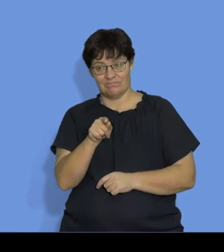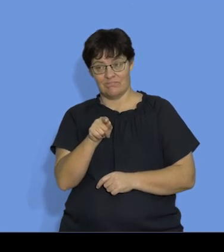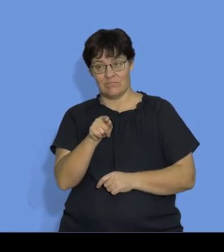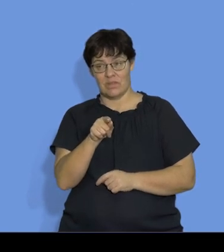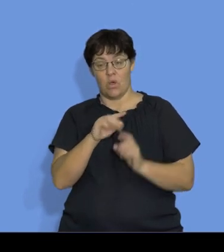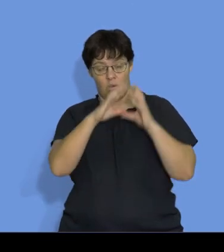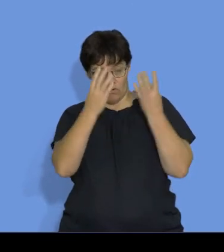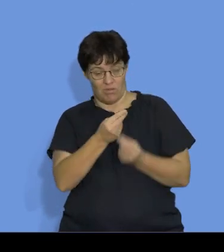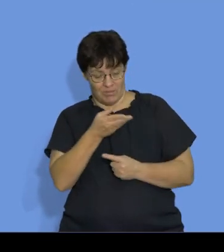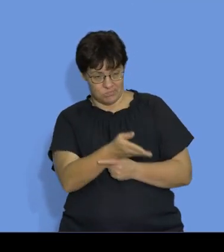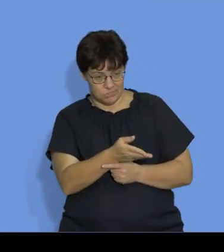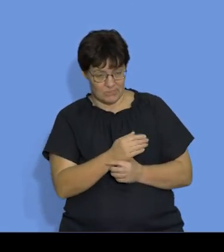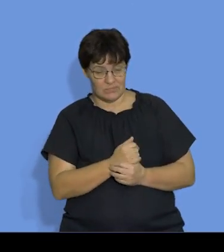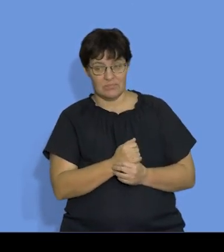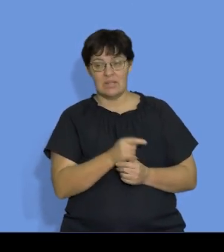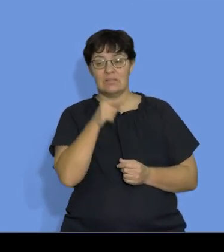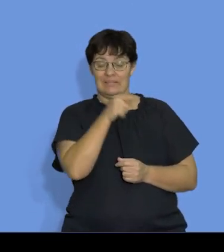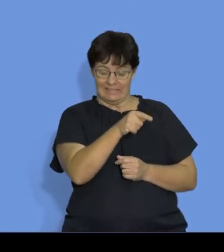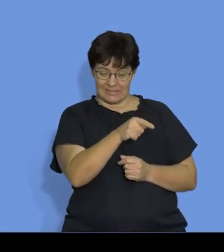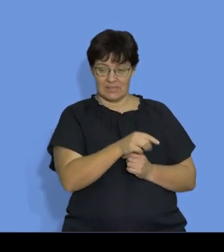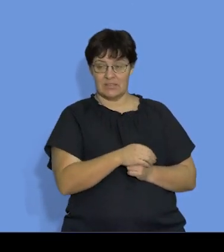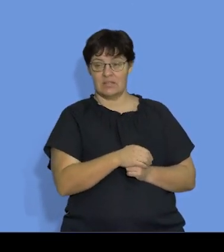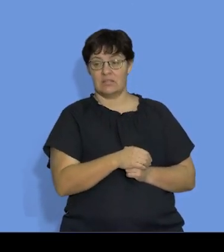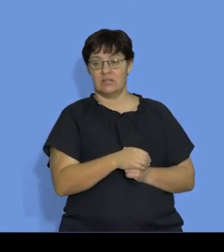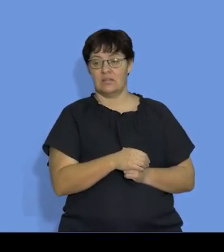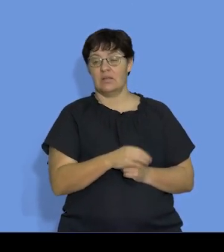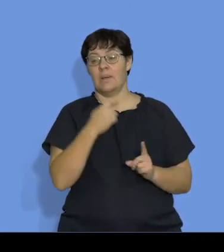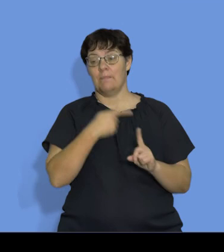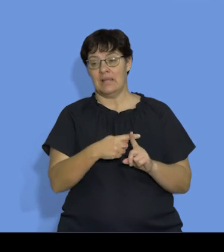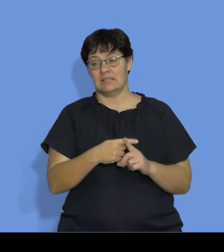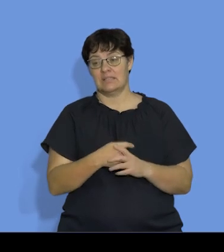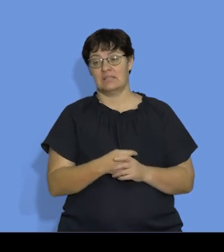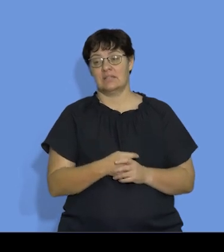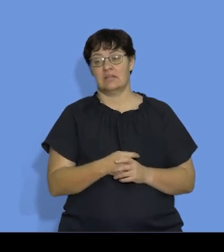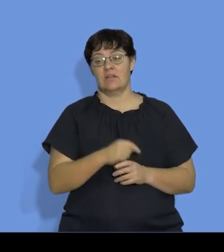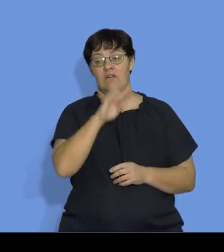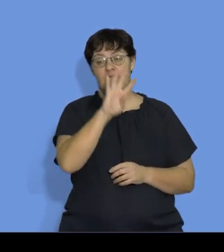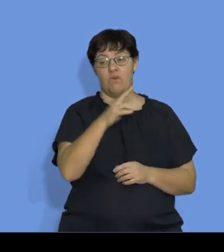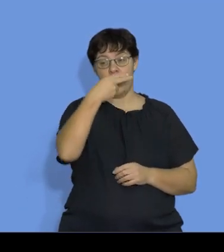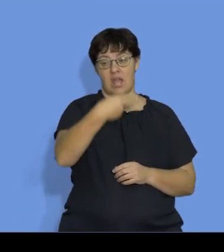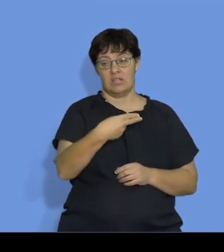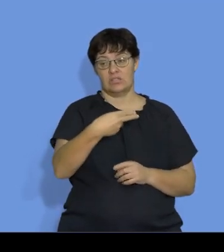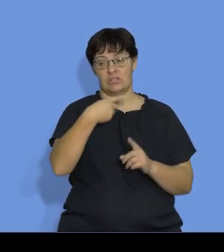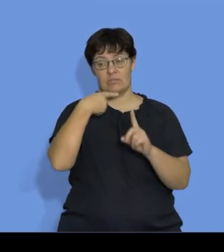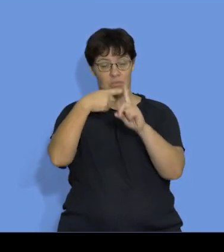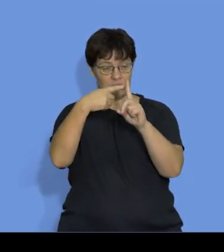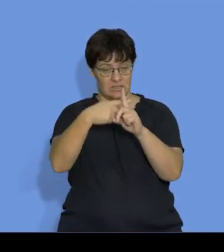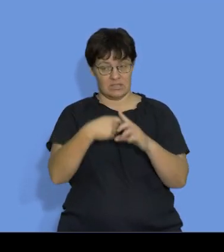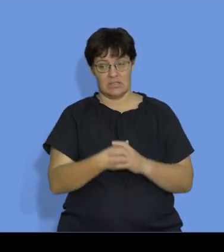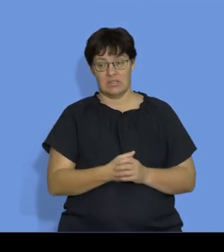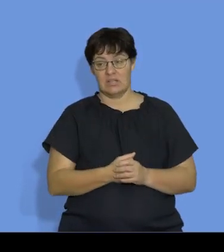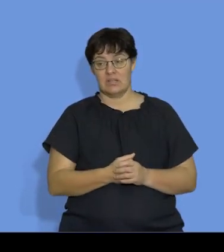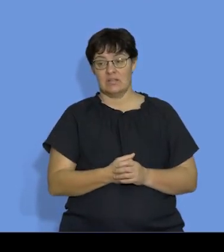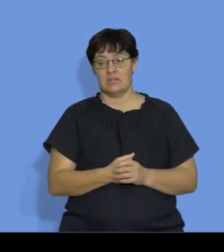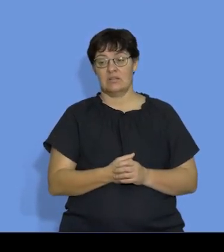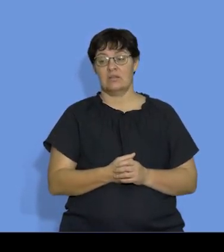are saying that sulfur dioxide in an acidic medium, 4 hydrogen ions, protons, or ions if you choose to